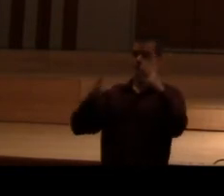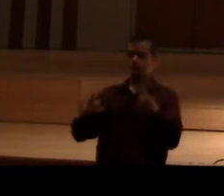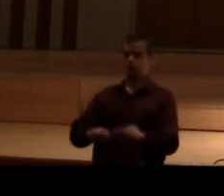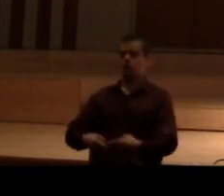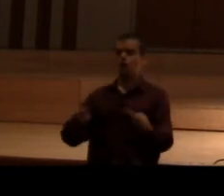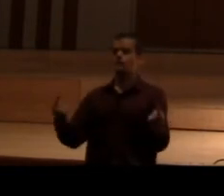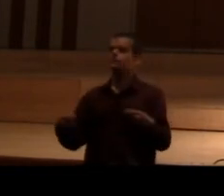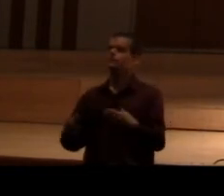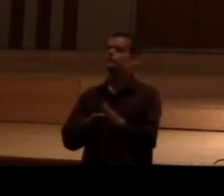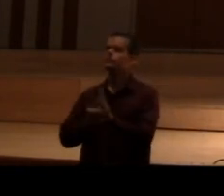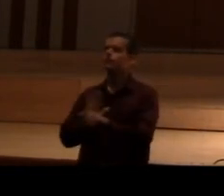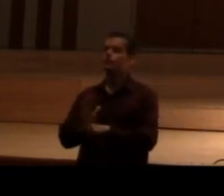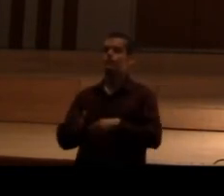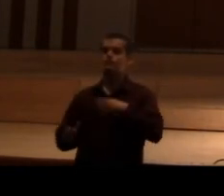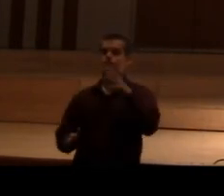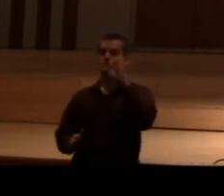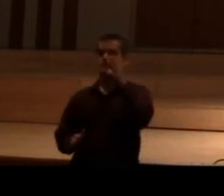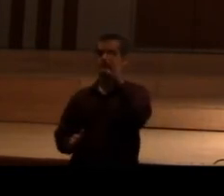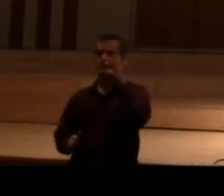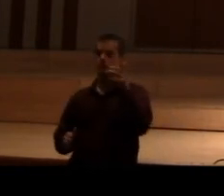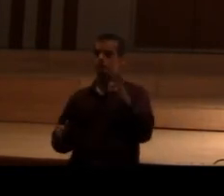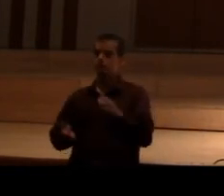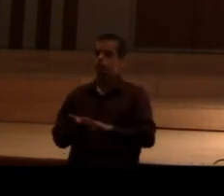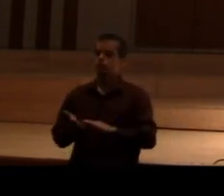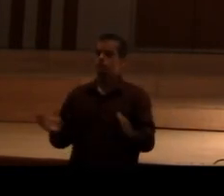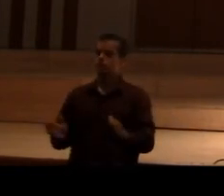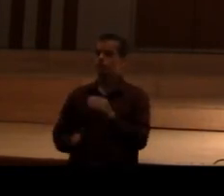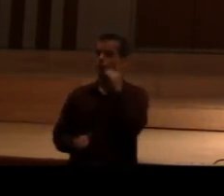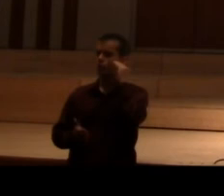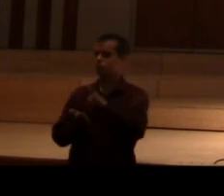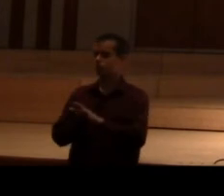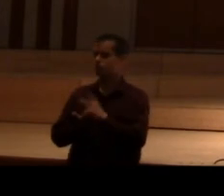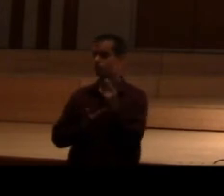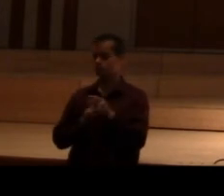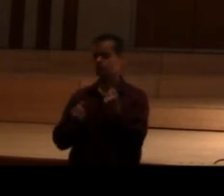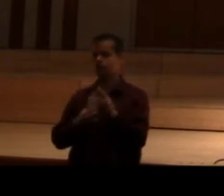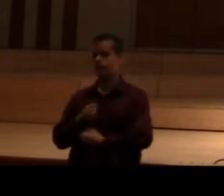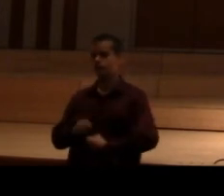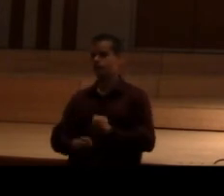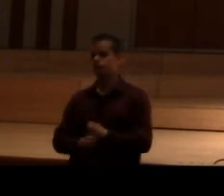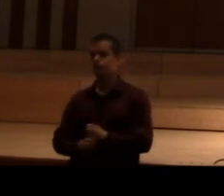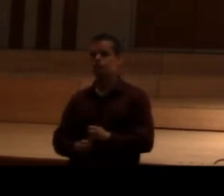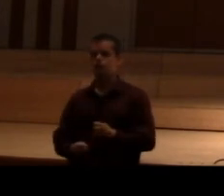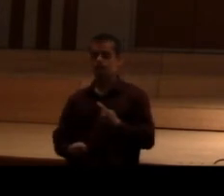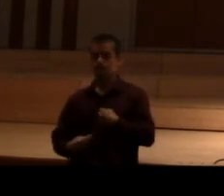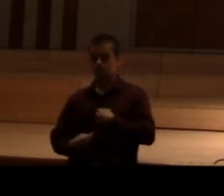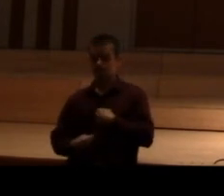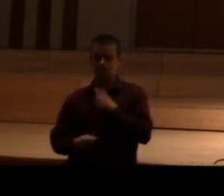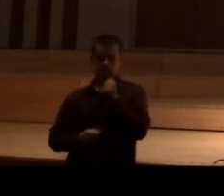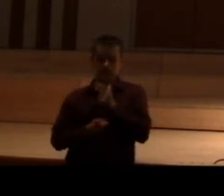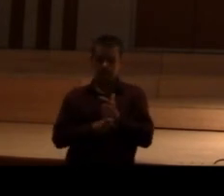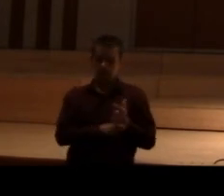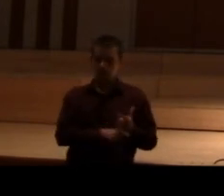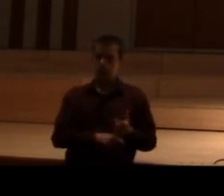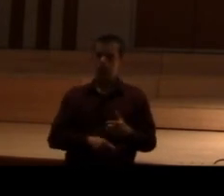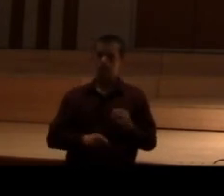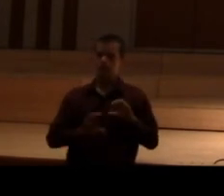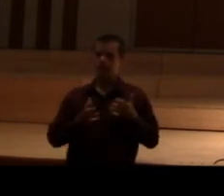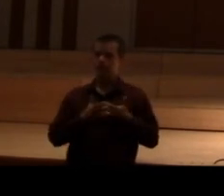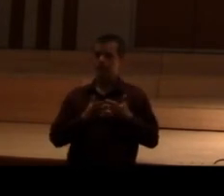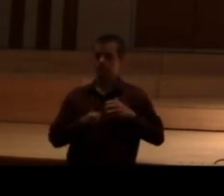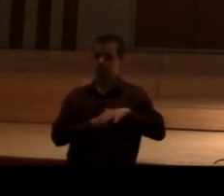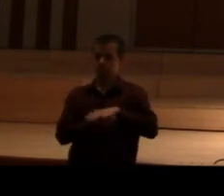you a bit of background, my mom ran a small homeschooling program for many years, and it was for me, my sister, some of our classmates